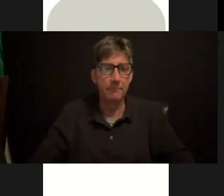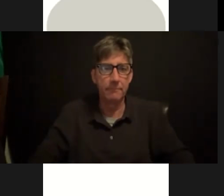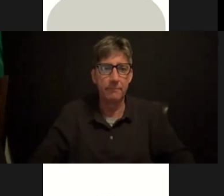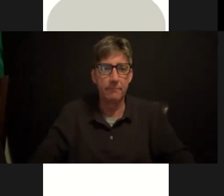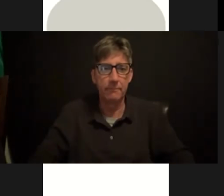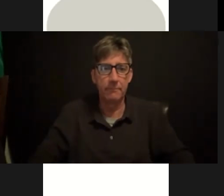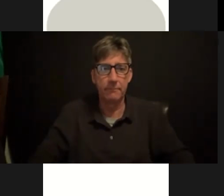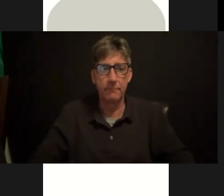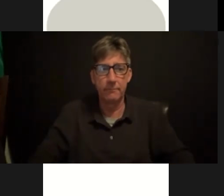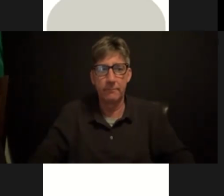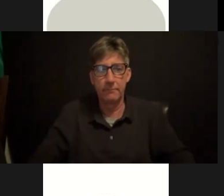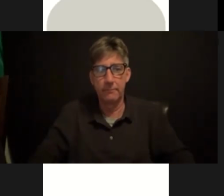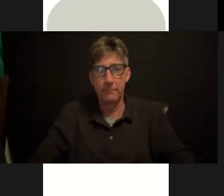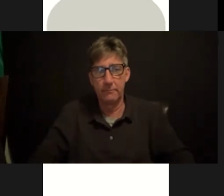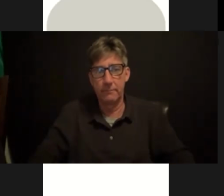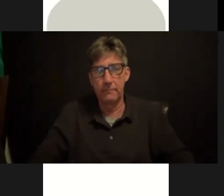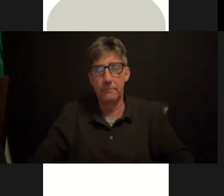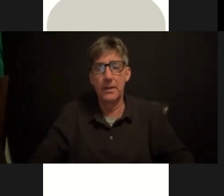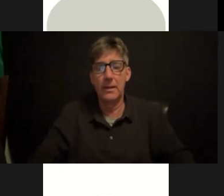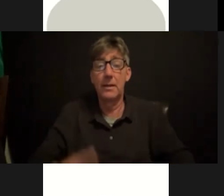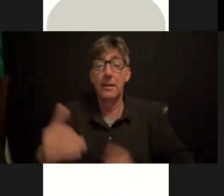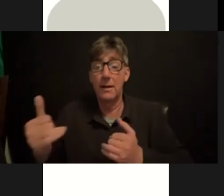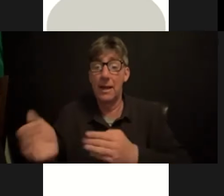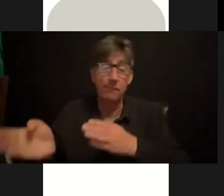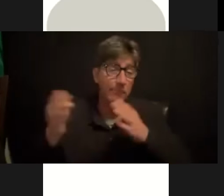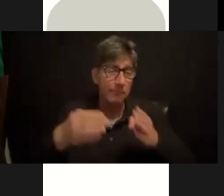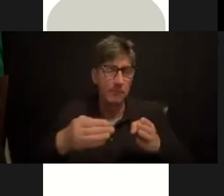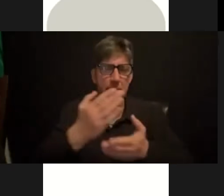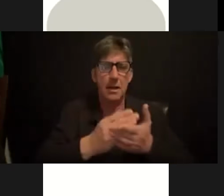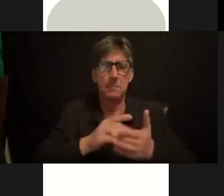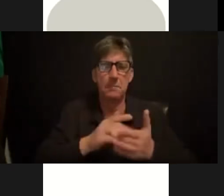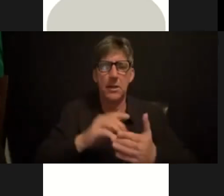I'm going to just for a few minutes move over on some questions